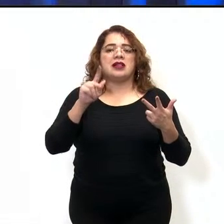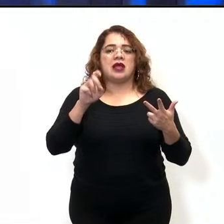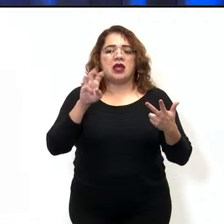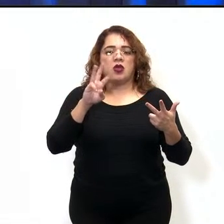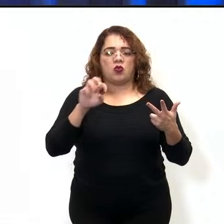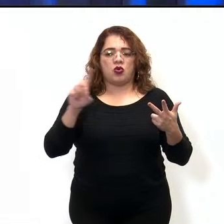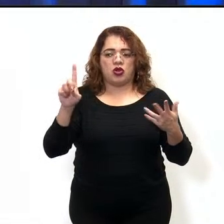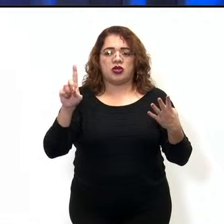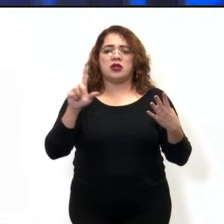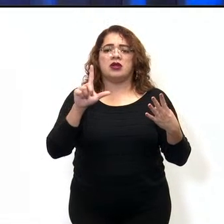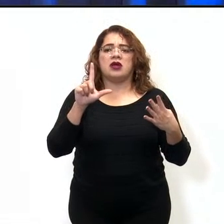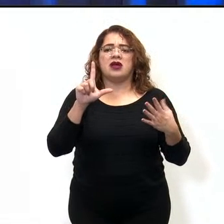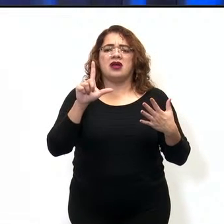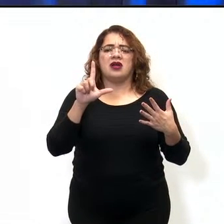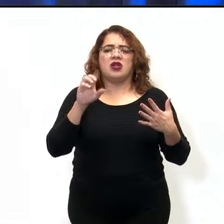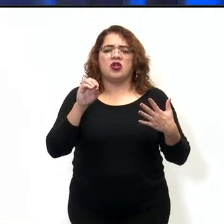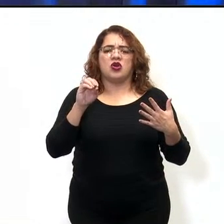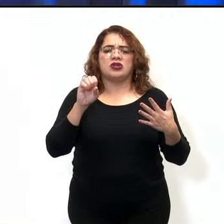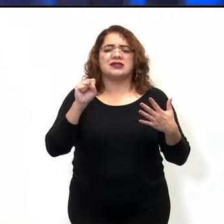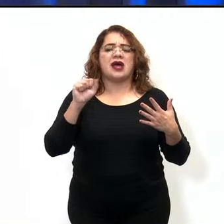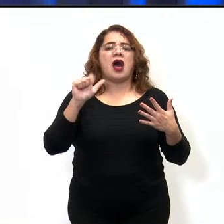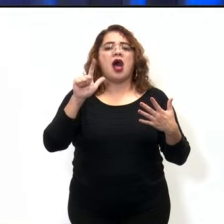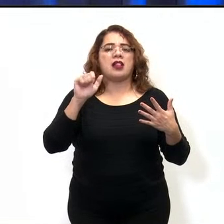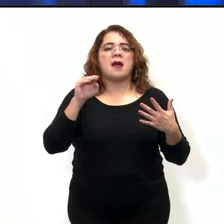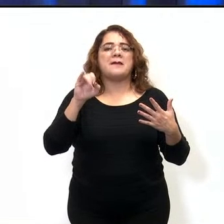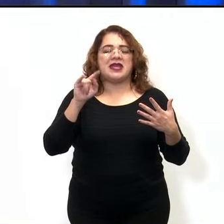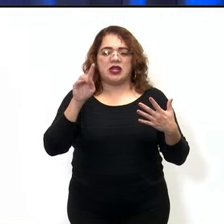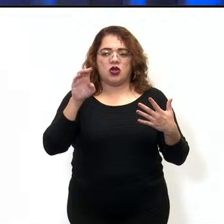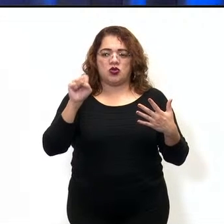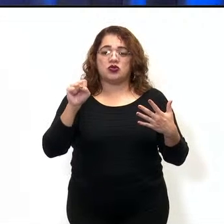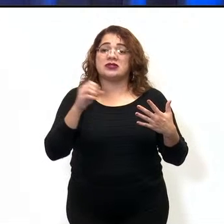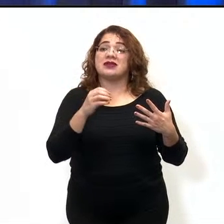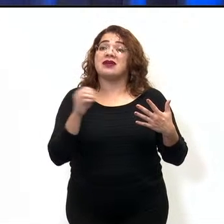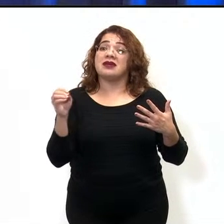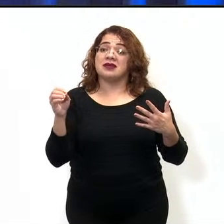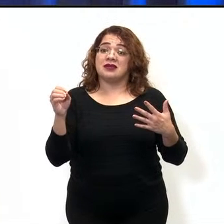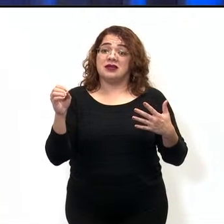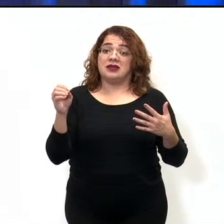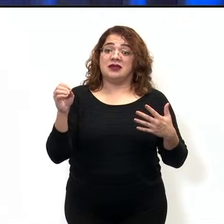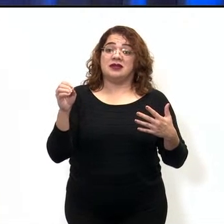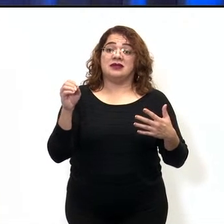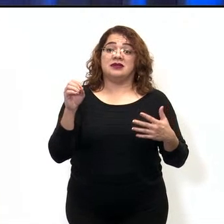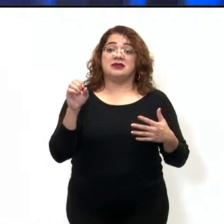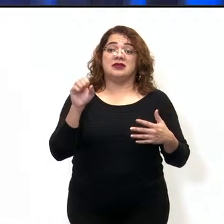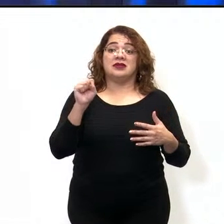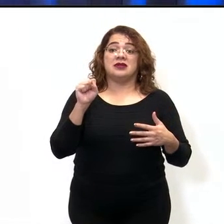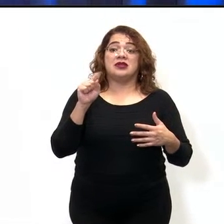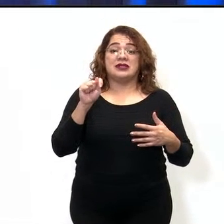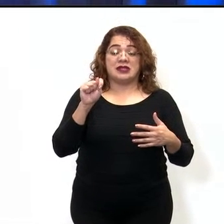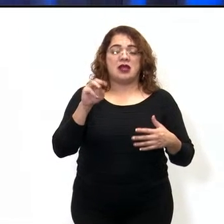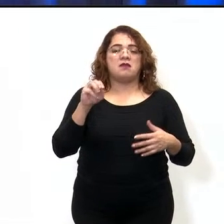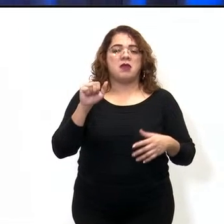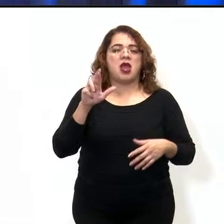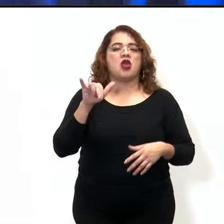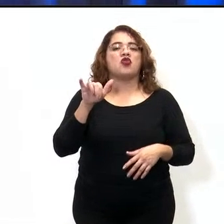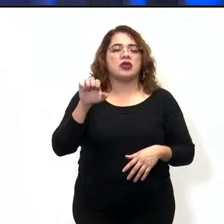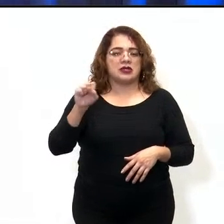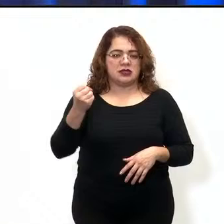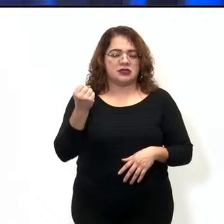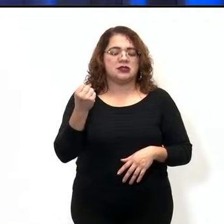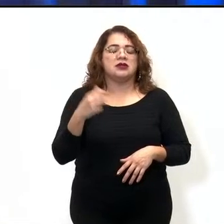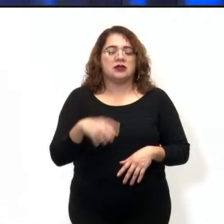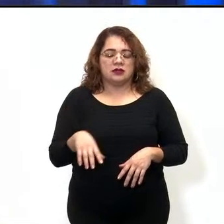Al, and St. Mary's. All right, and the last question comes from Brandon at the Long Beach Post. Go ahead,